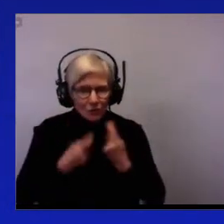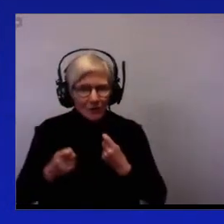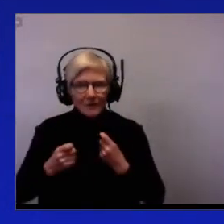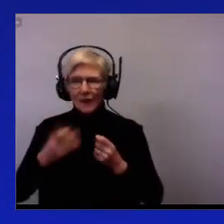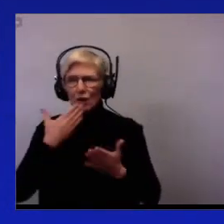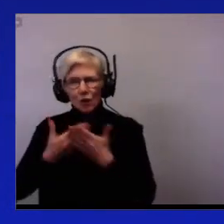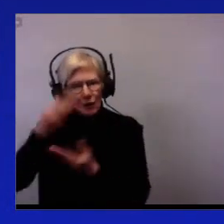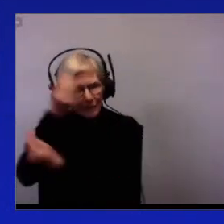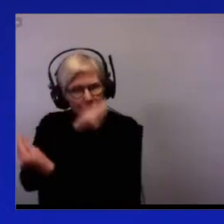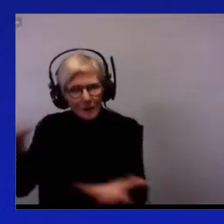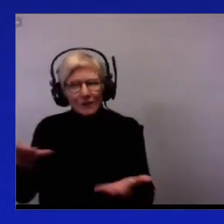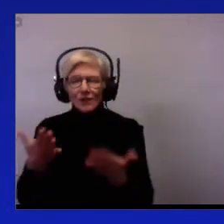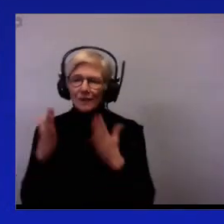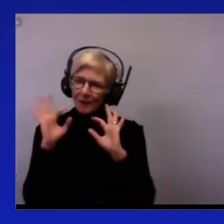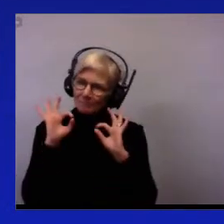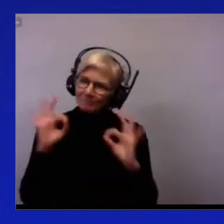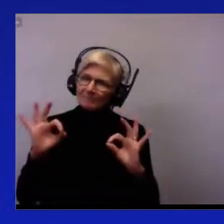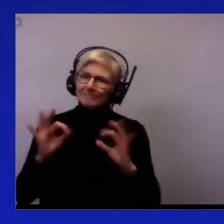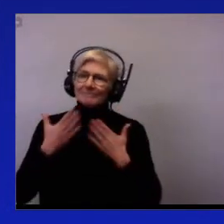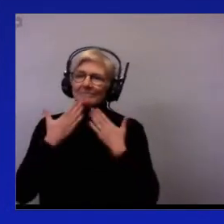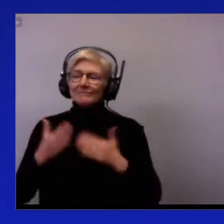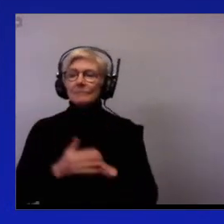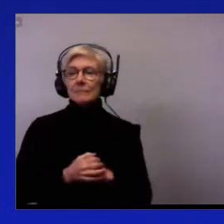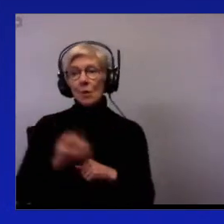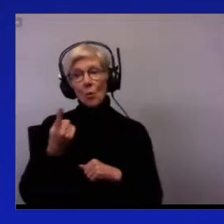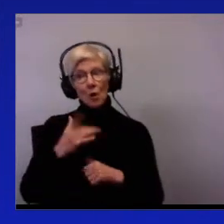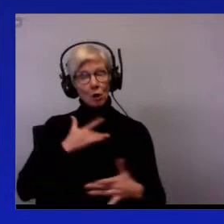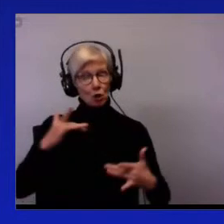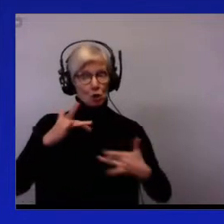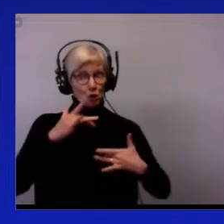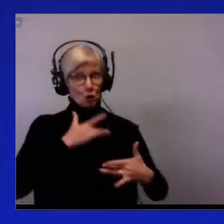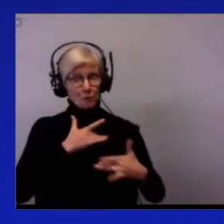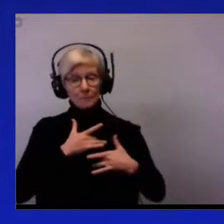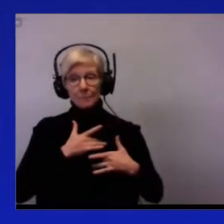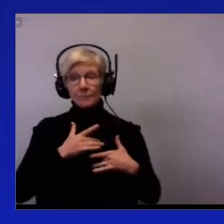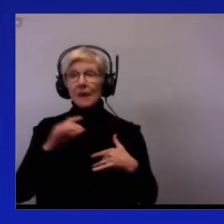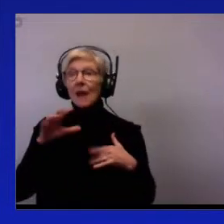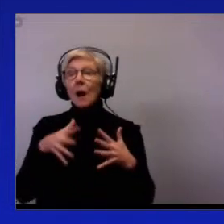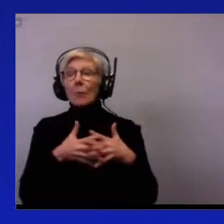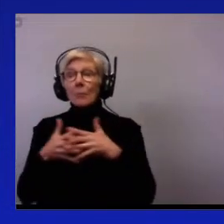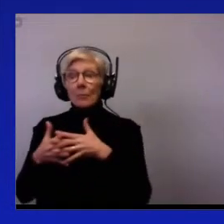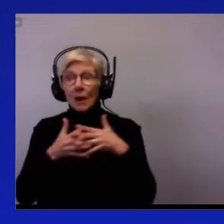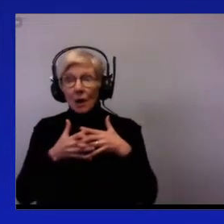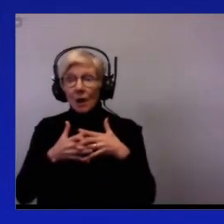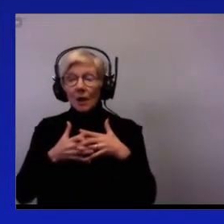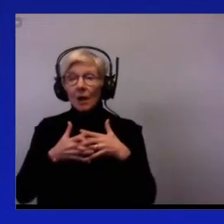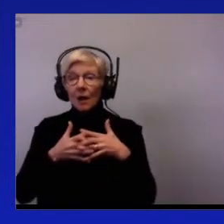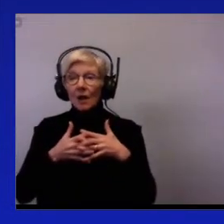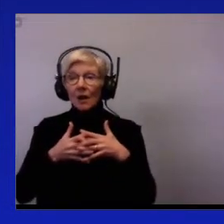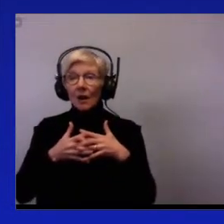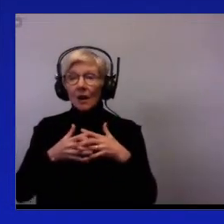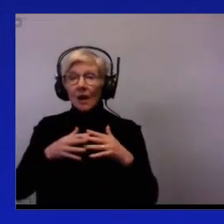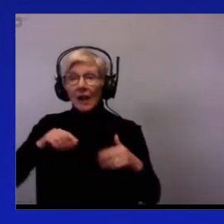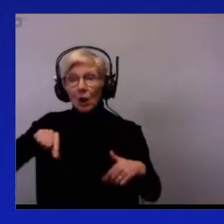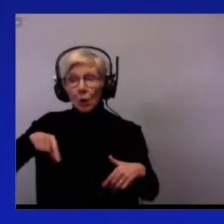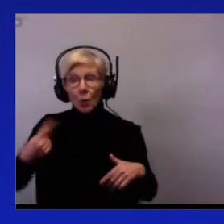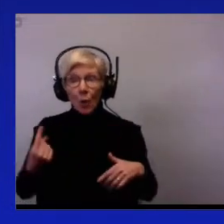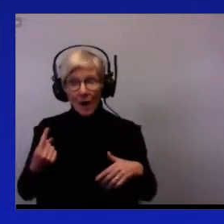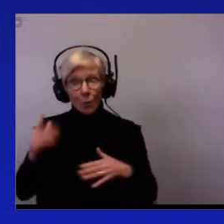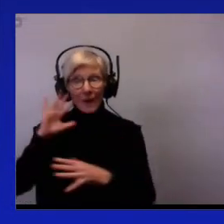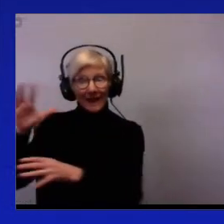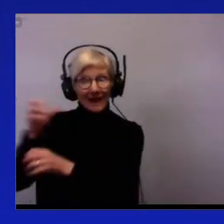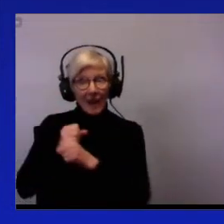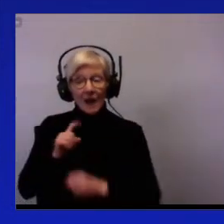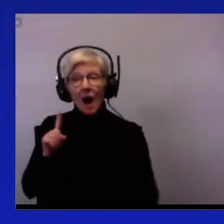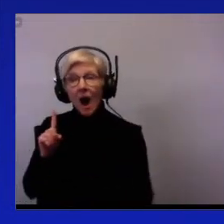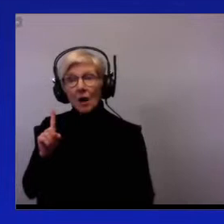colleagues. I'm troubled that our neighbors to the south in Q1 are expected to receive